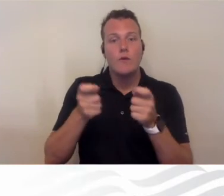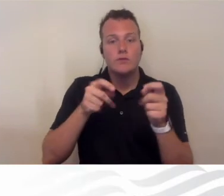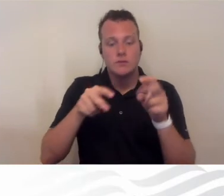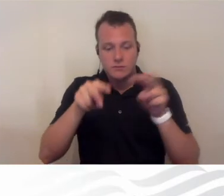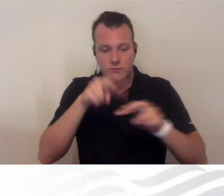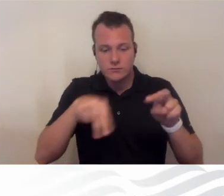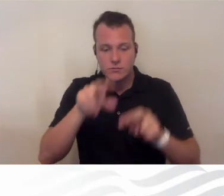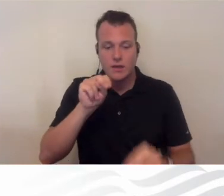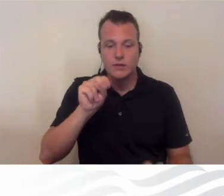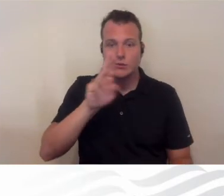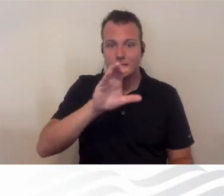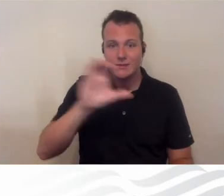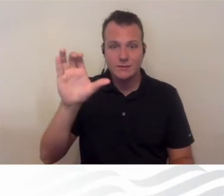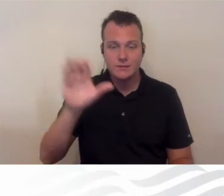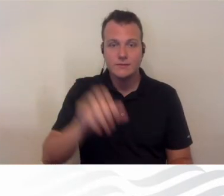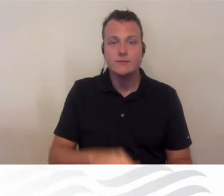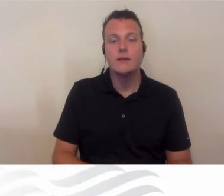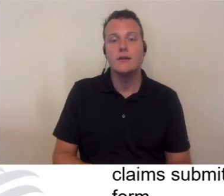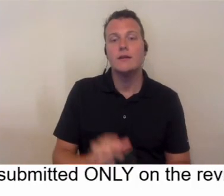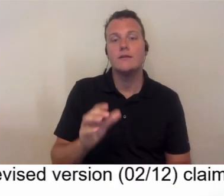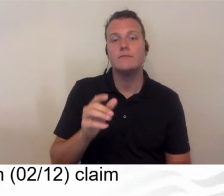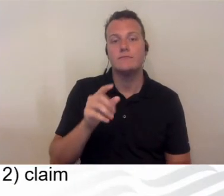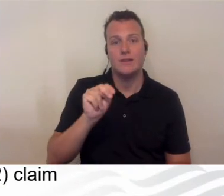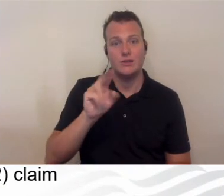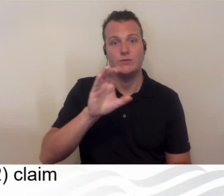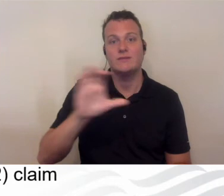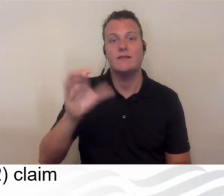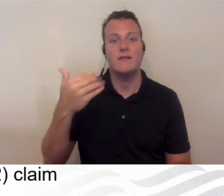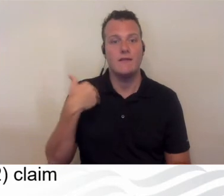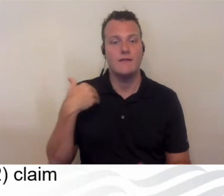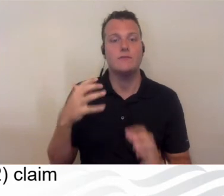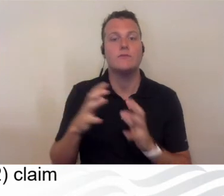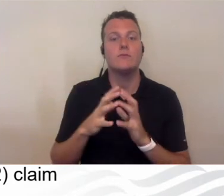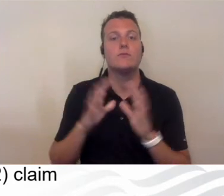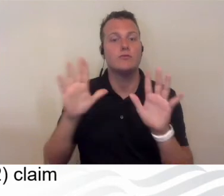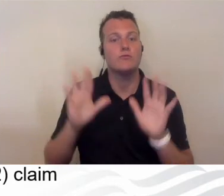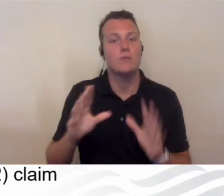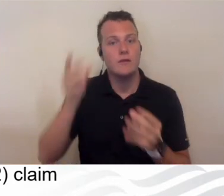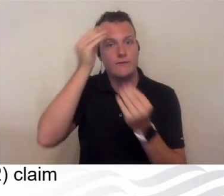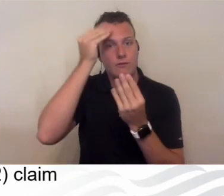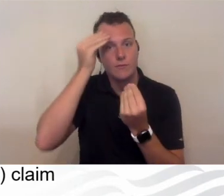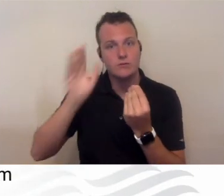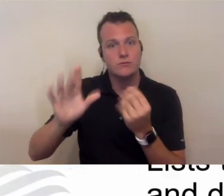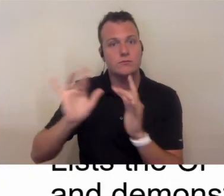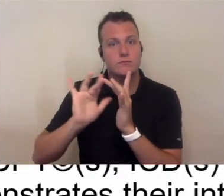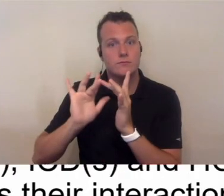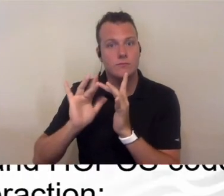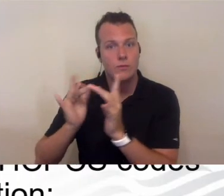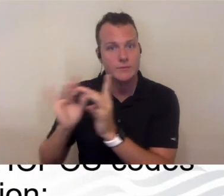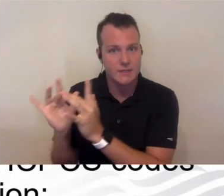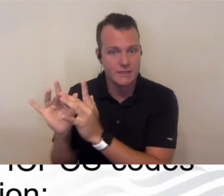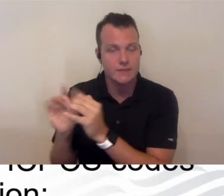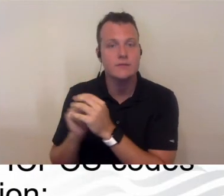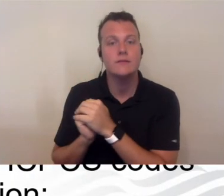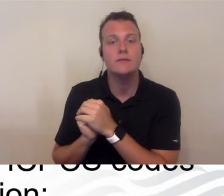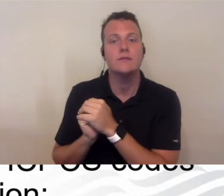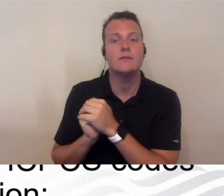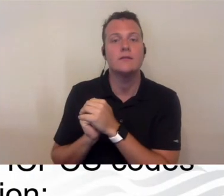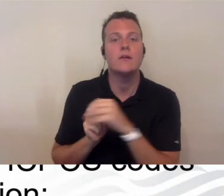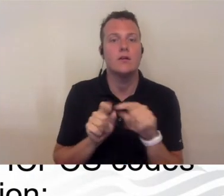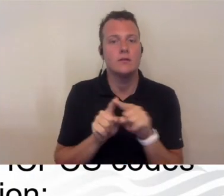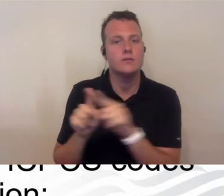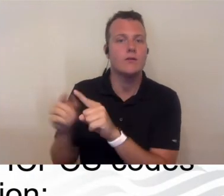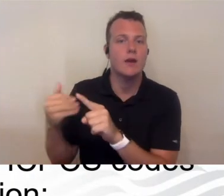by NUCC, and they have some great information on the website. And then they also have